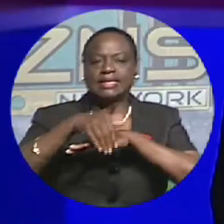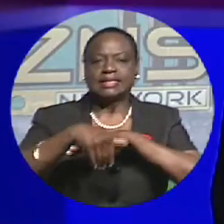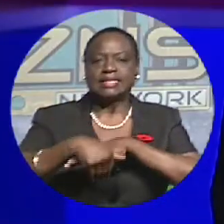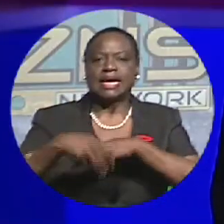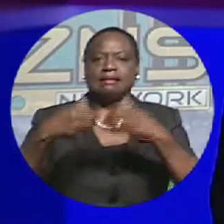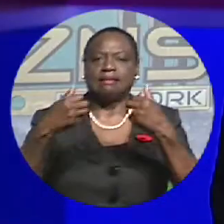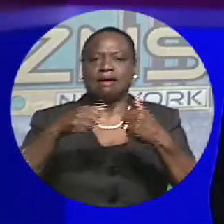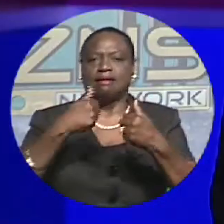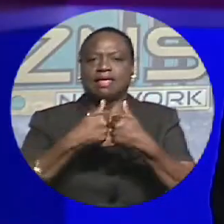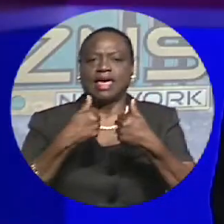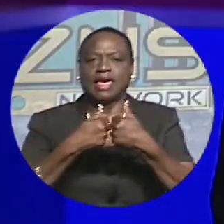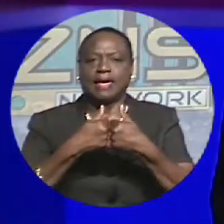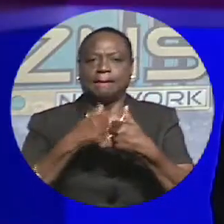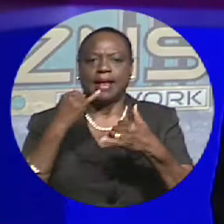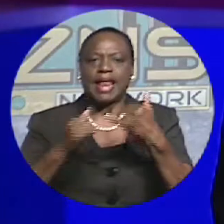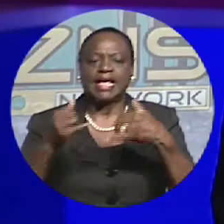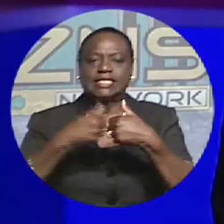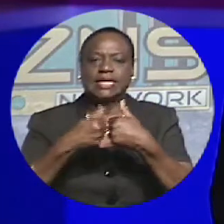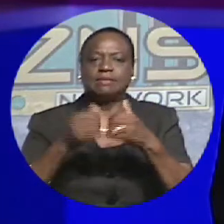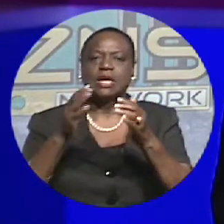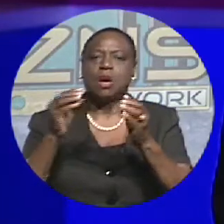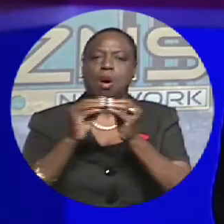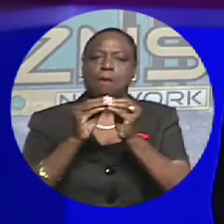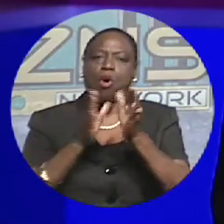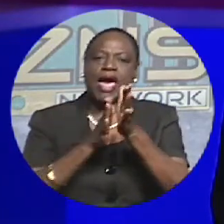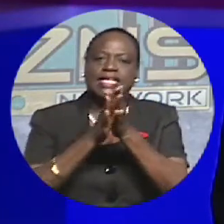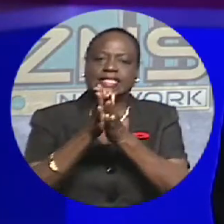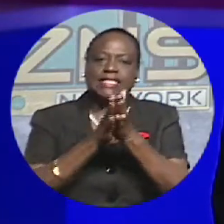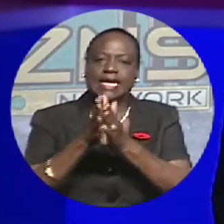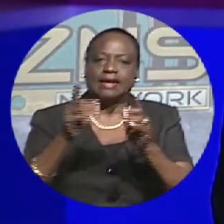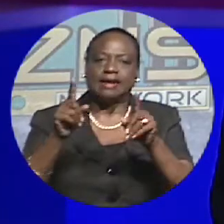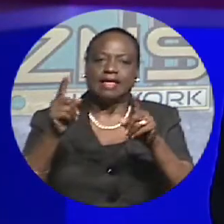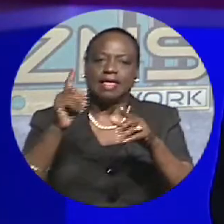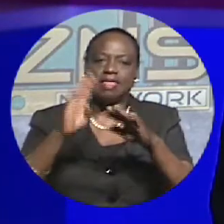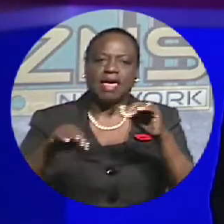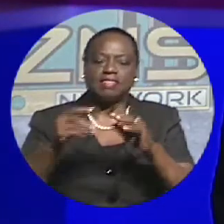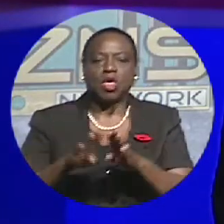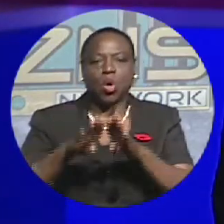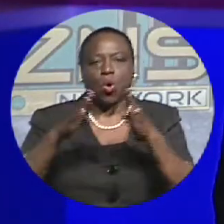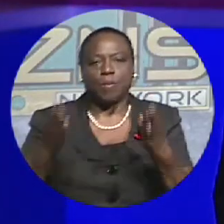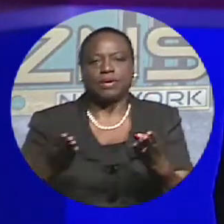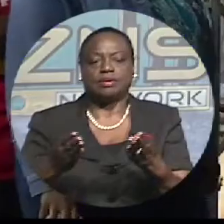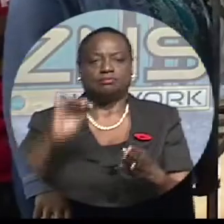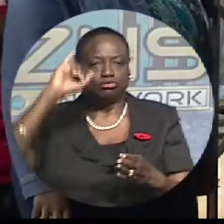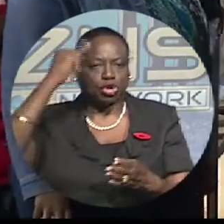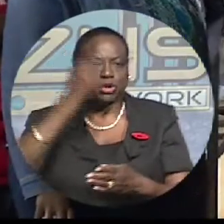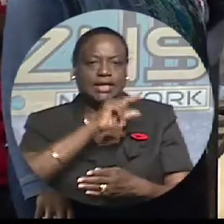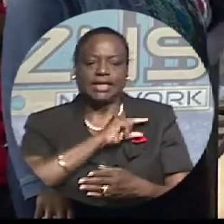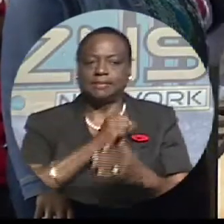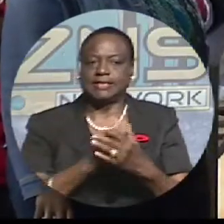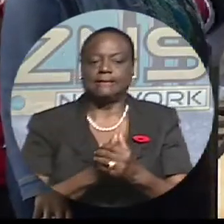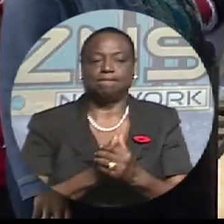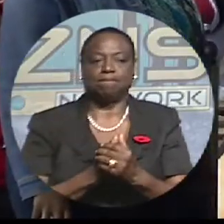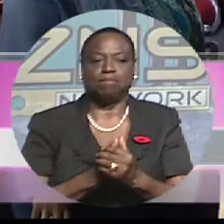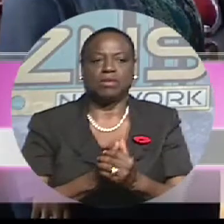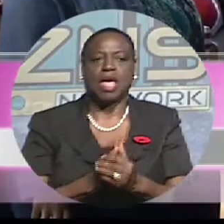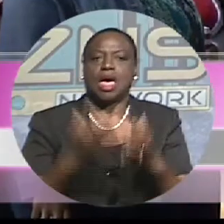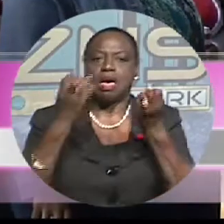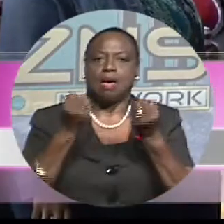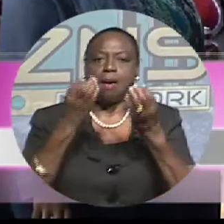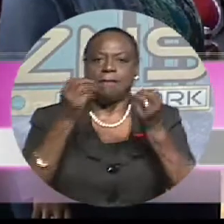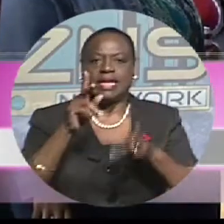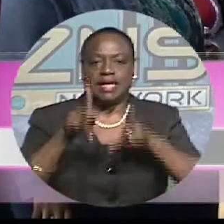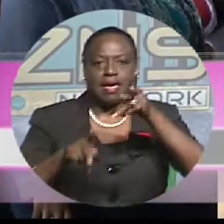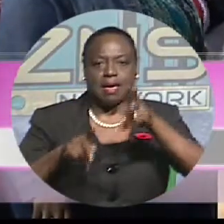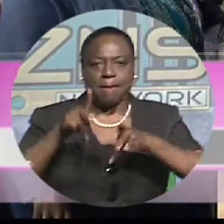game, that was even more exciting than the opener. For more on that, here's Julian Gibson. Benson, a capacity crowd on hand last